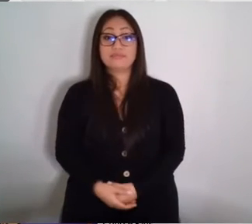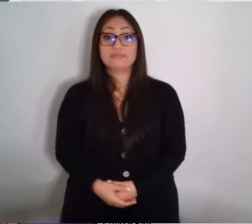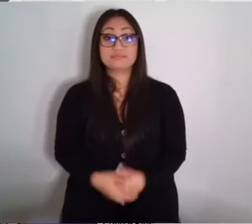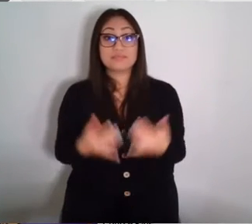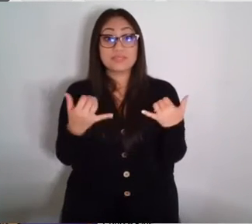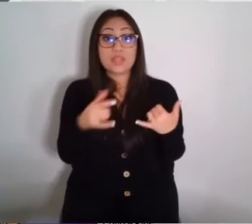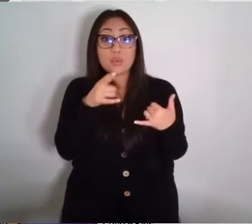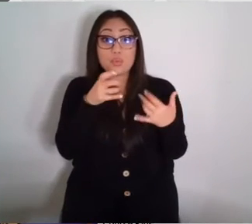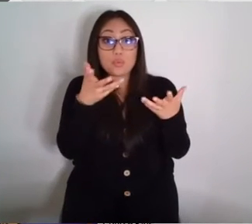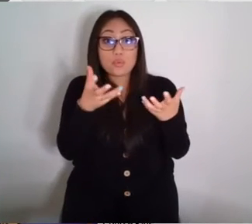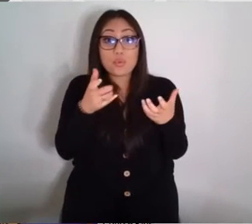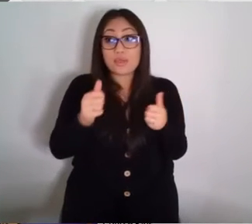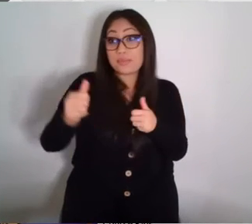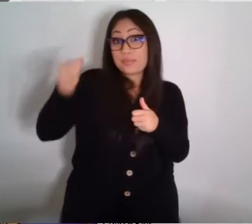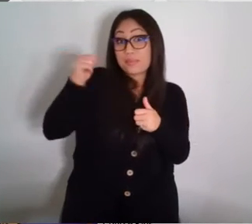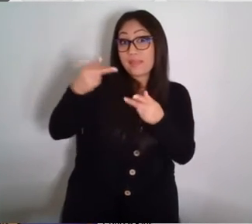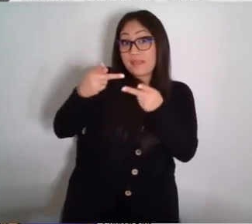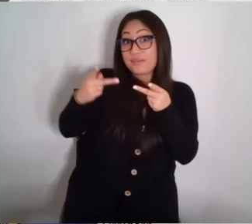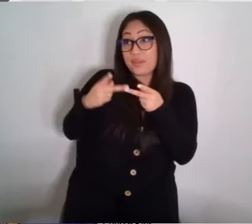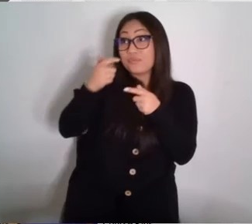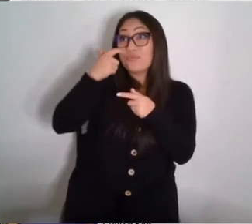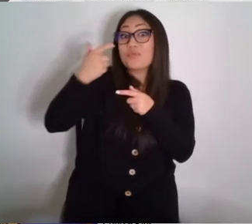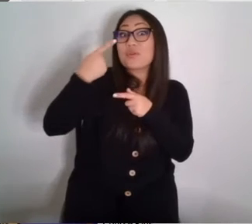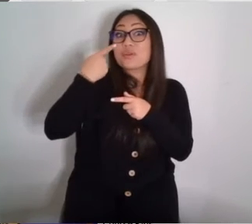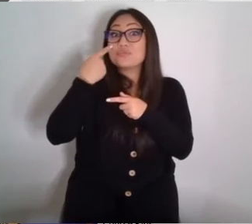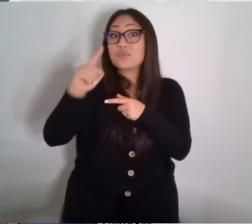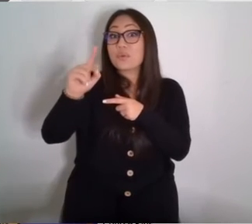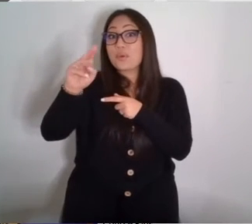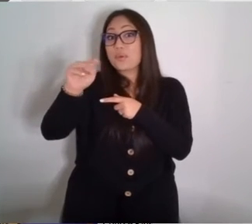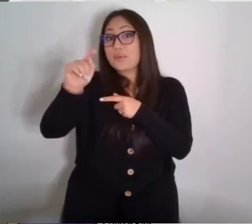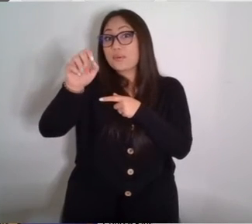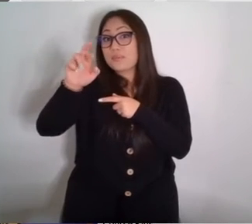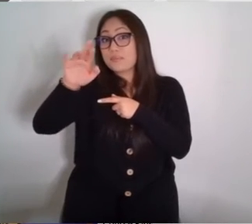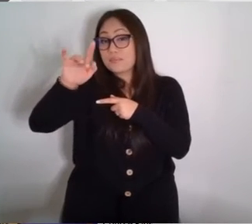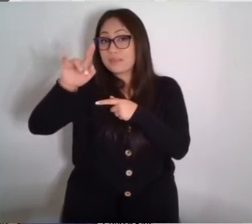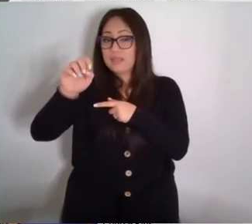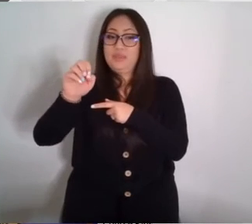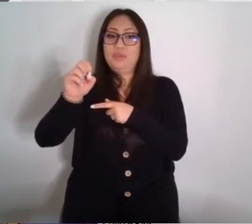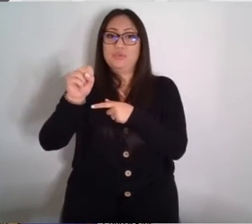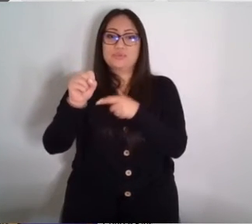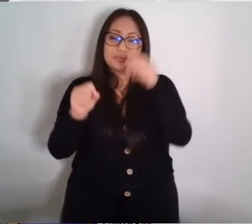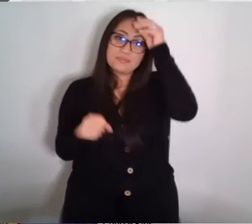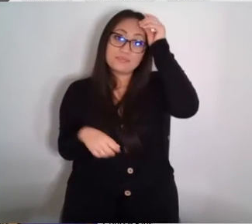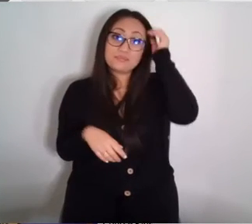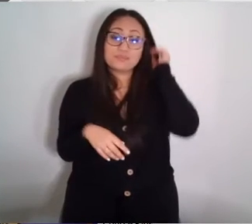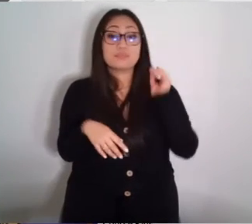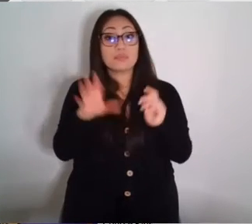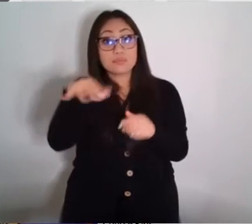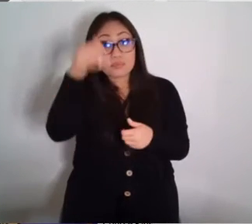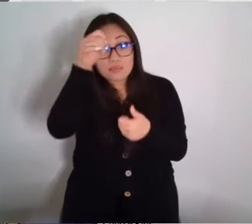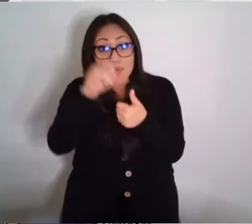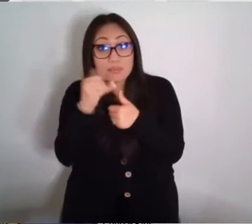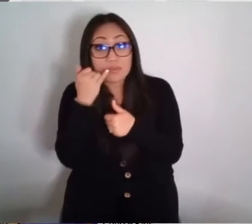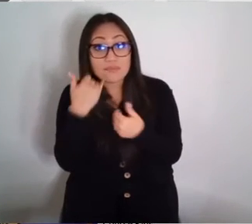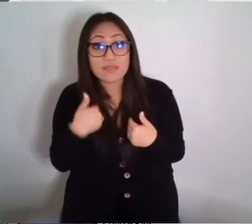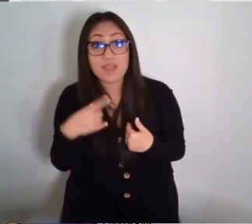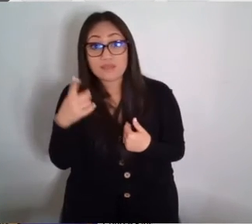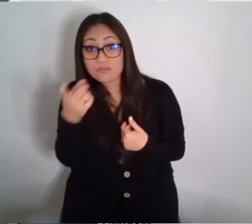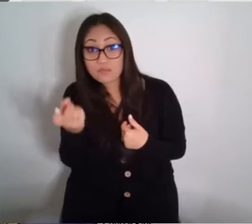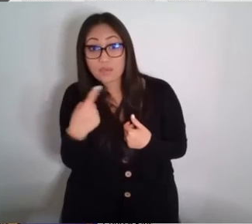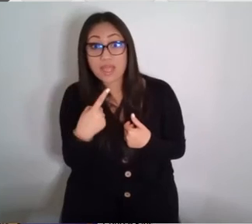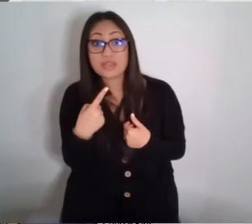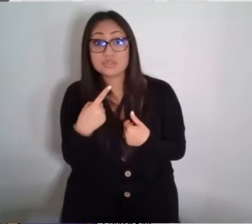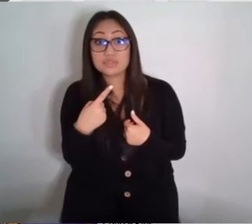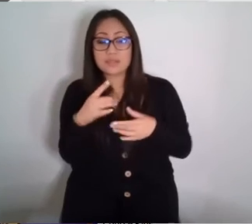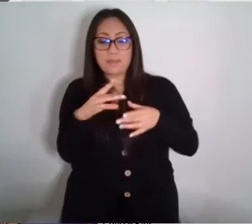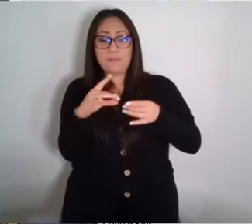watch for meteors? Me too! See you next time for more SciShow Kids, and remember, if you have a question for any of us here at the Fort, let us know by leaving a comment below